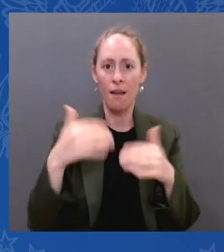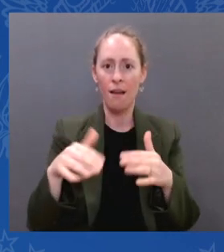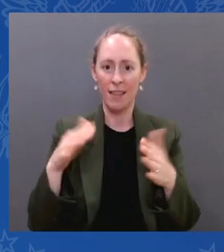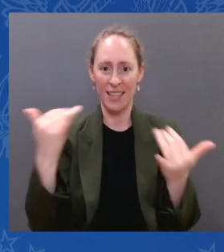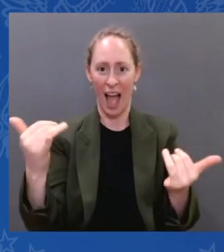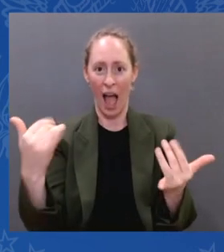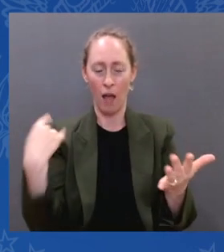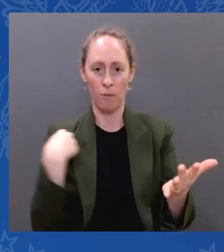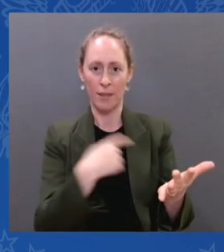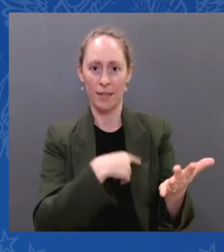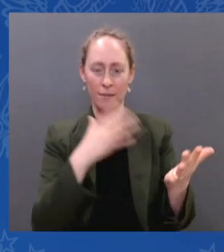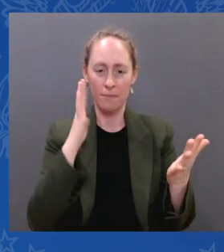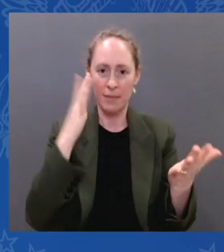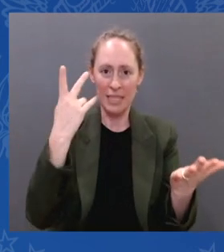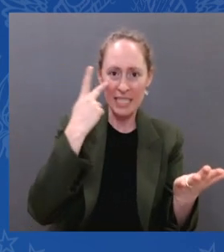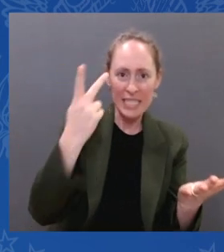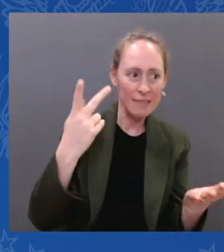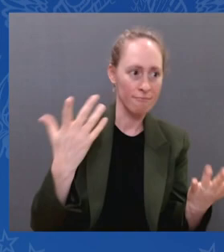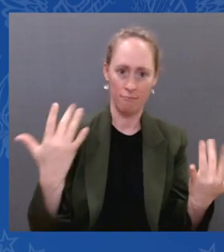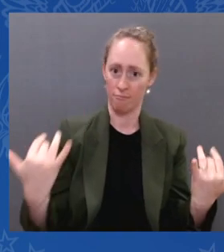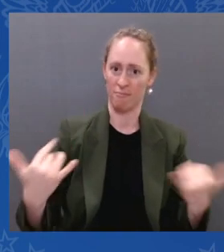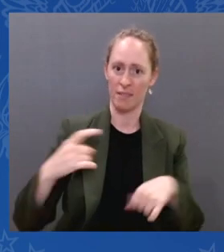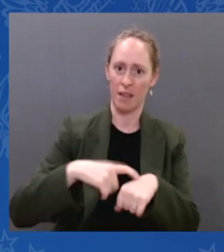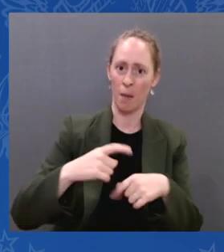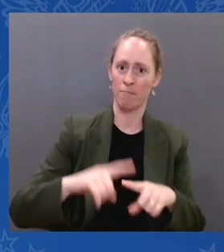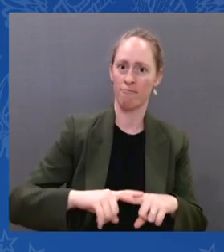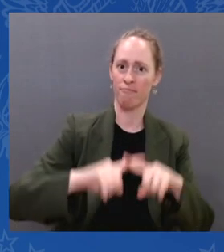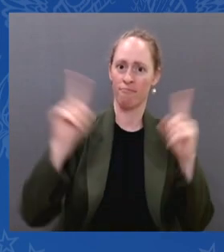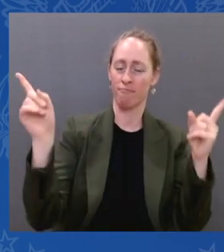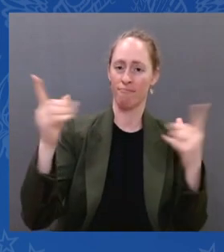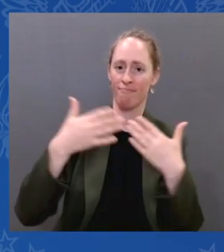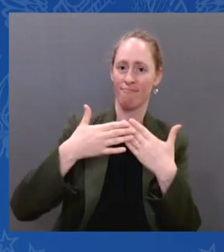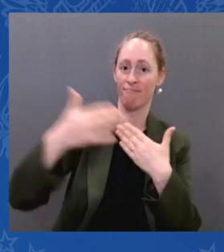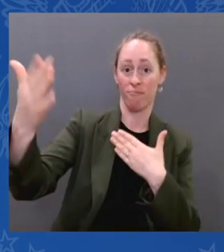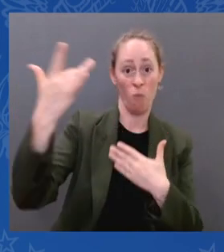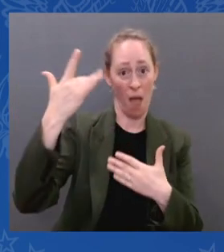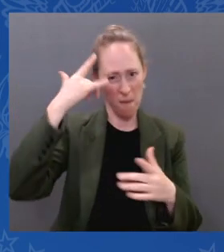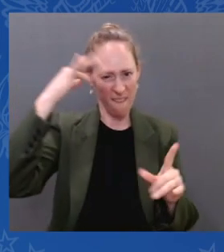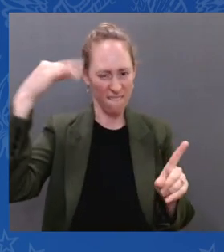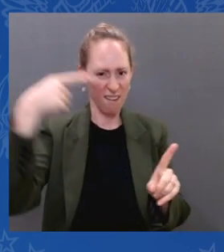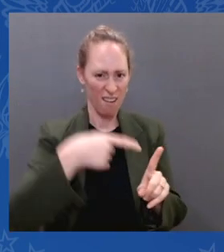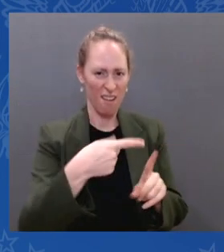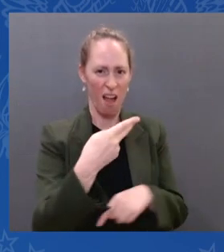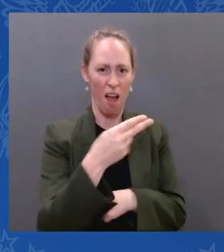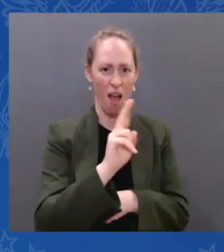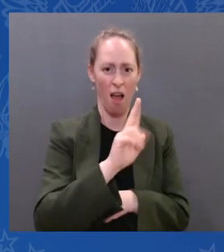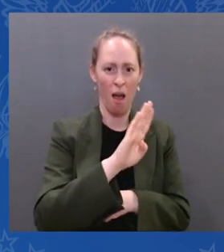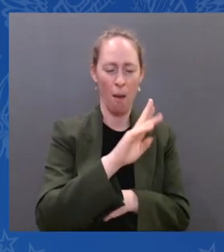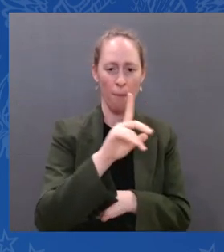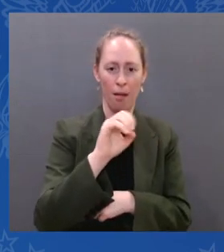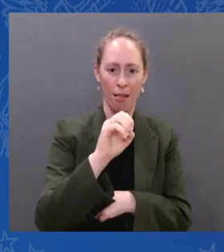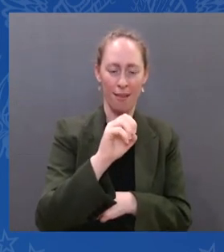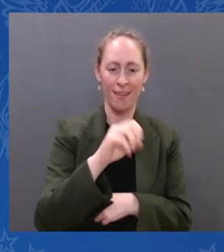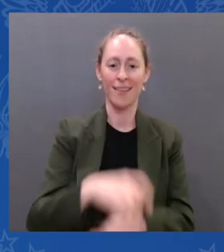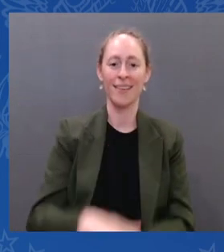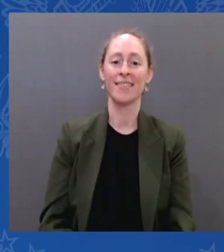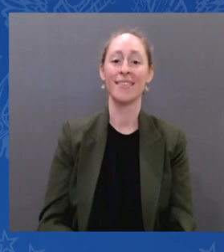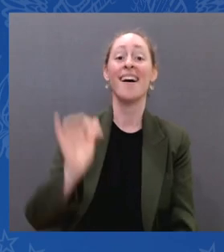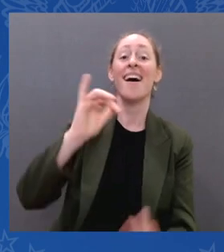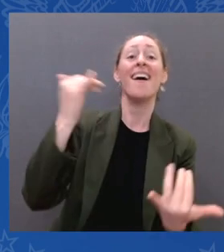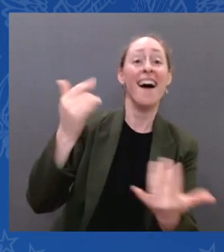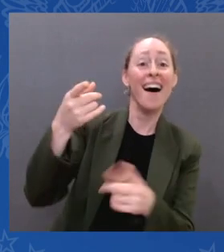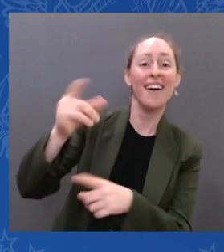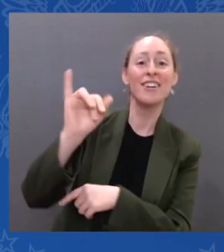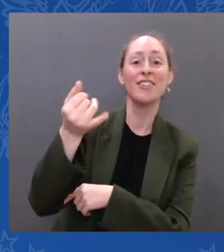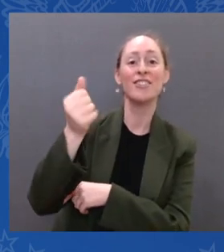Hubble. The James Webb Space Telescope allows us to see deeper into space than ever before,